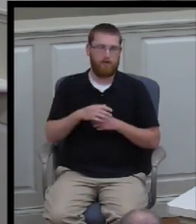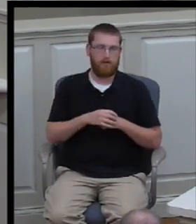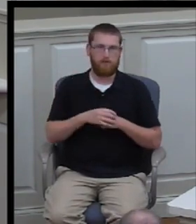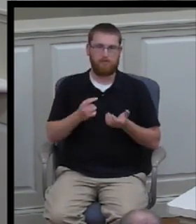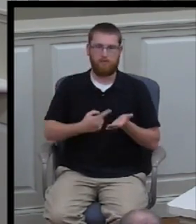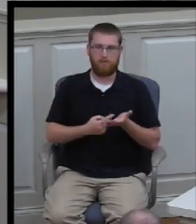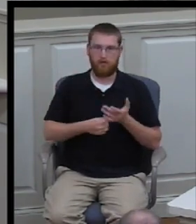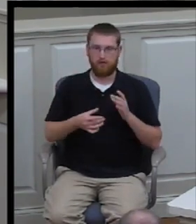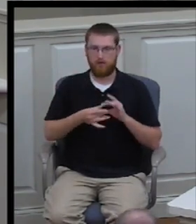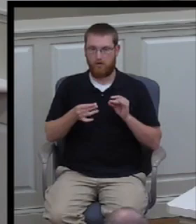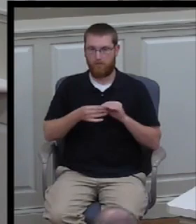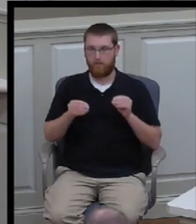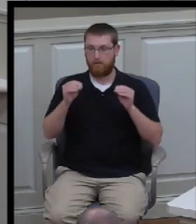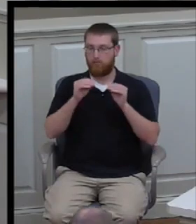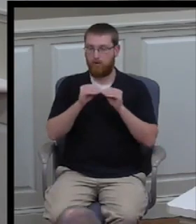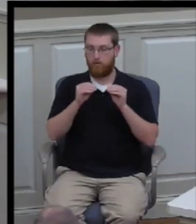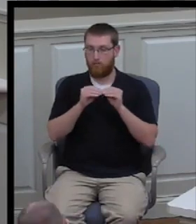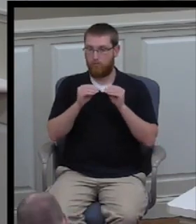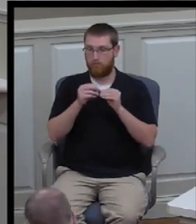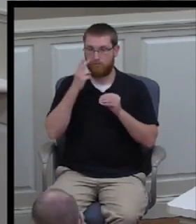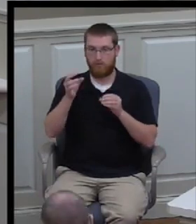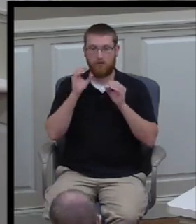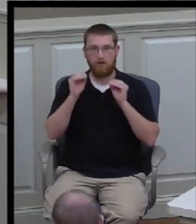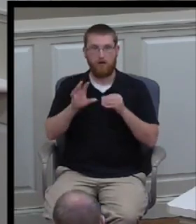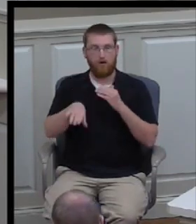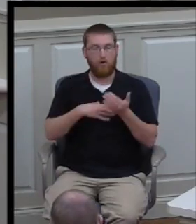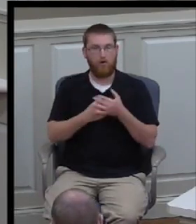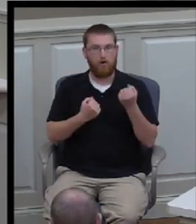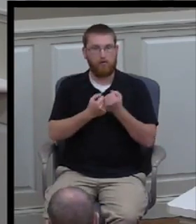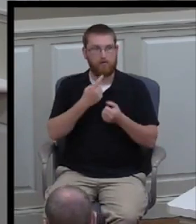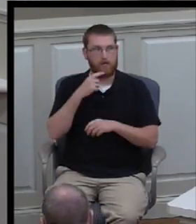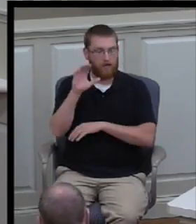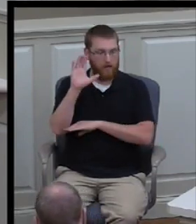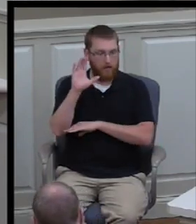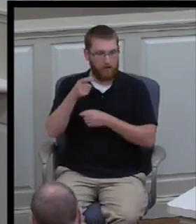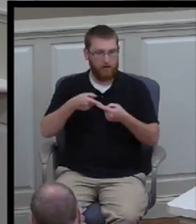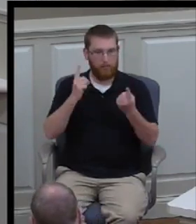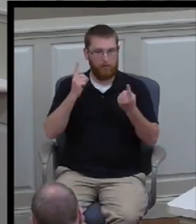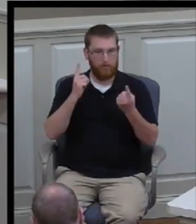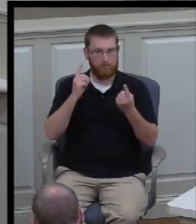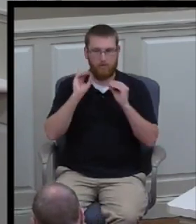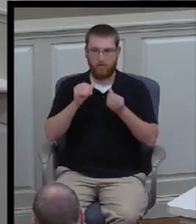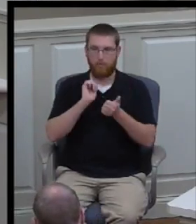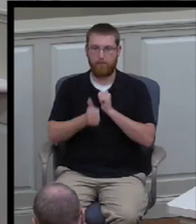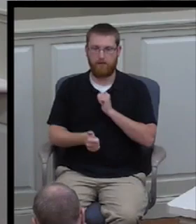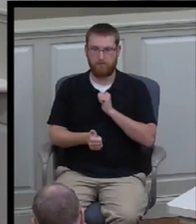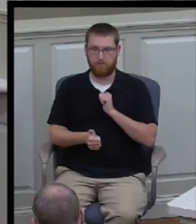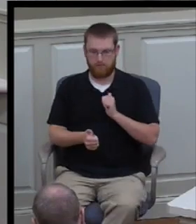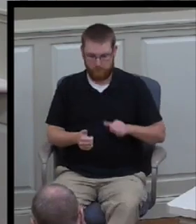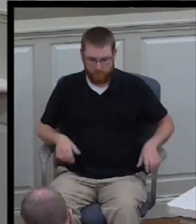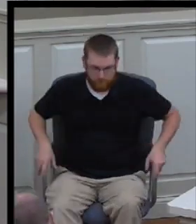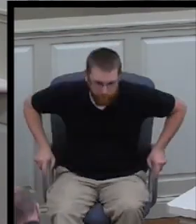comments? Seeing none, all in favor of the motion, say aye. Aye. Opposed, like sign, motion carries.